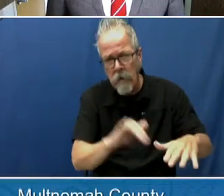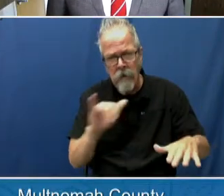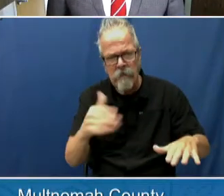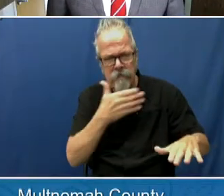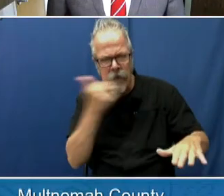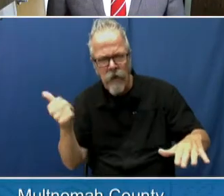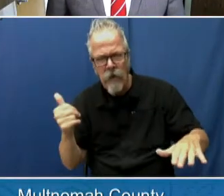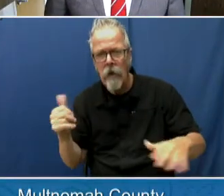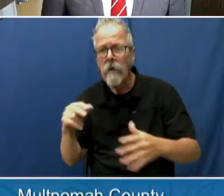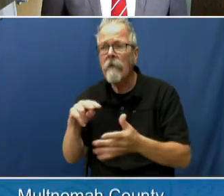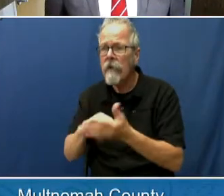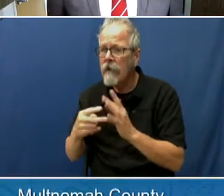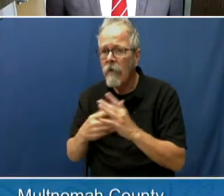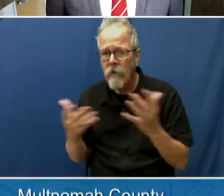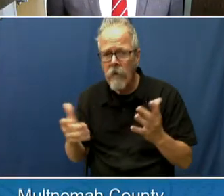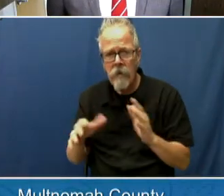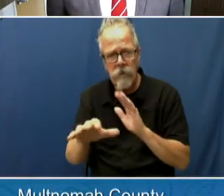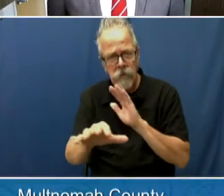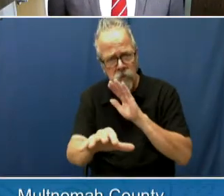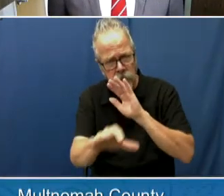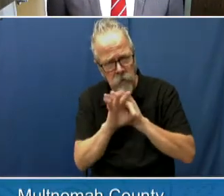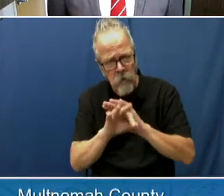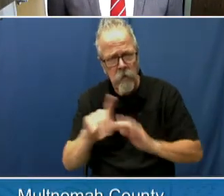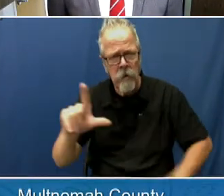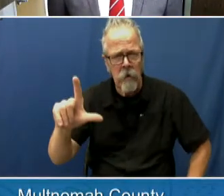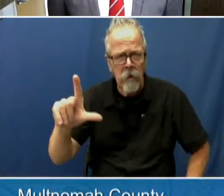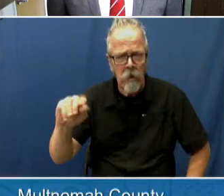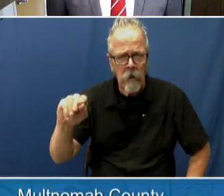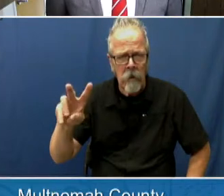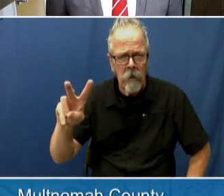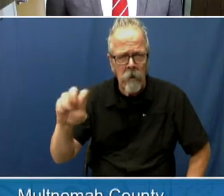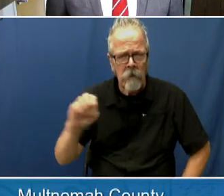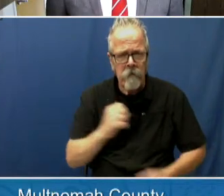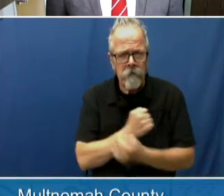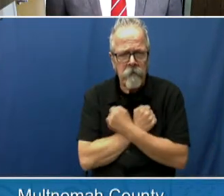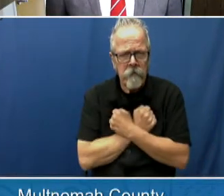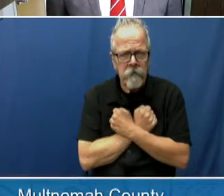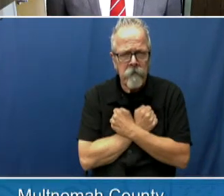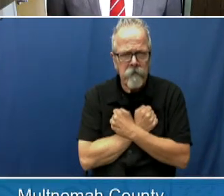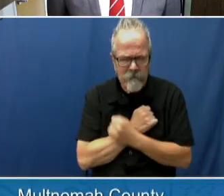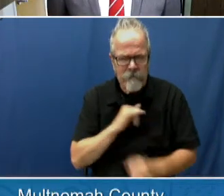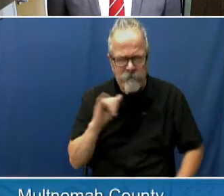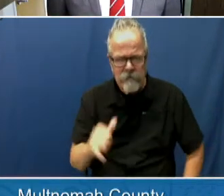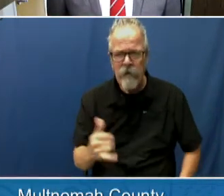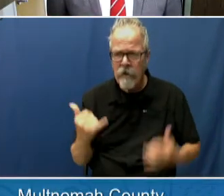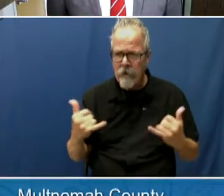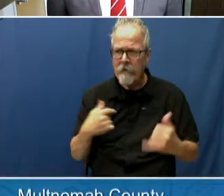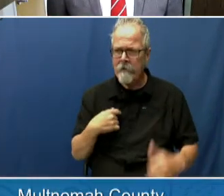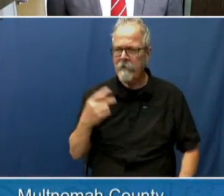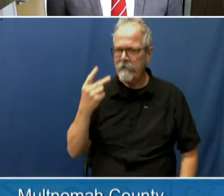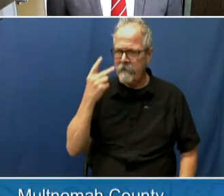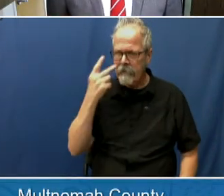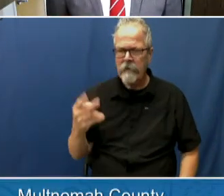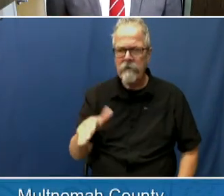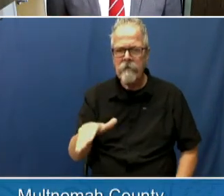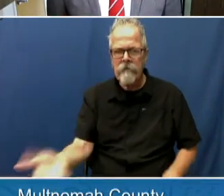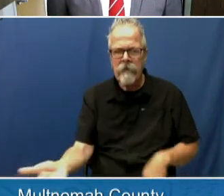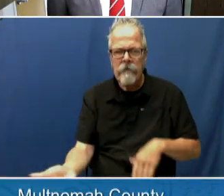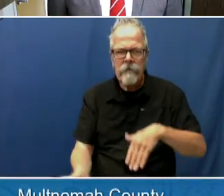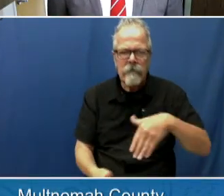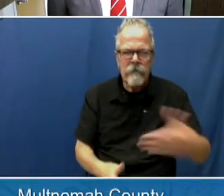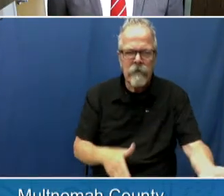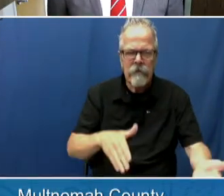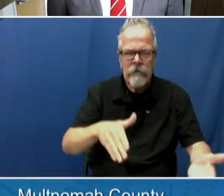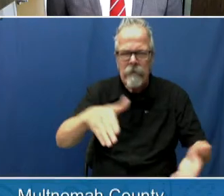We've even seen the death in our community from events like this, like the one scheduled on Sunday, two last year, in fact, one associated with